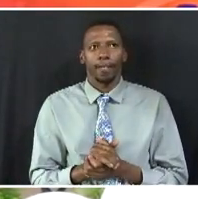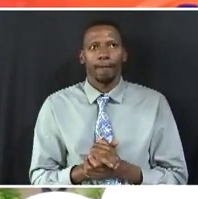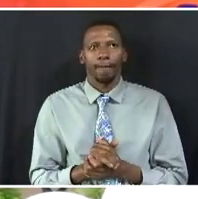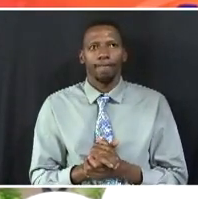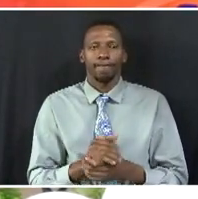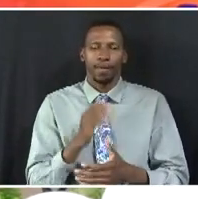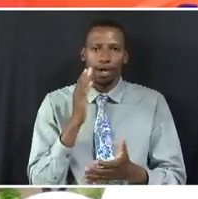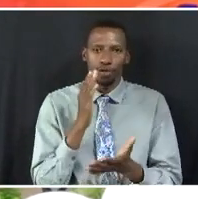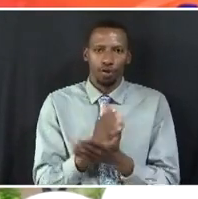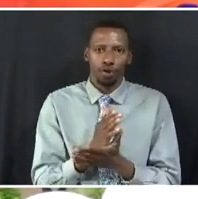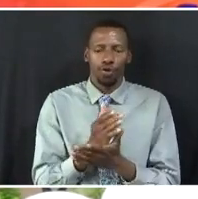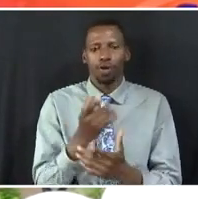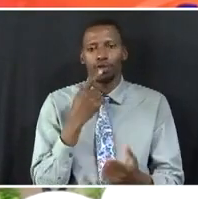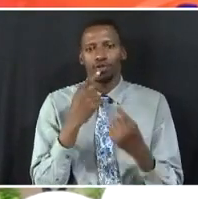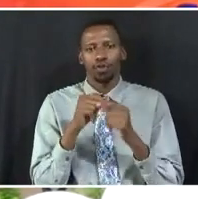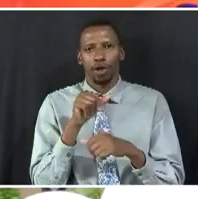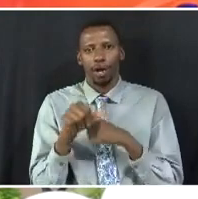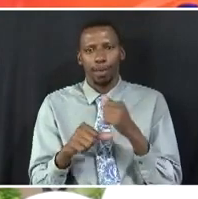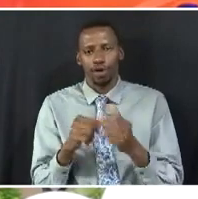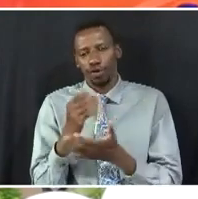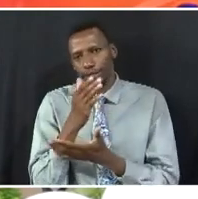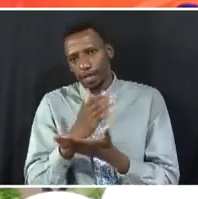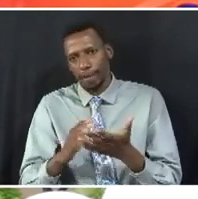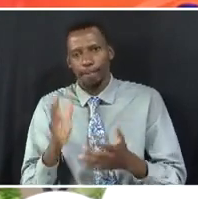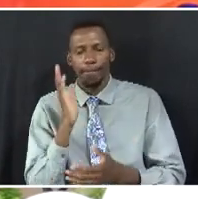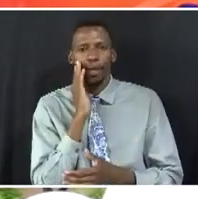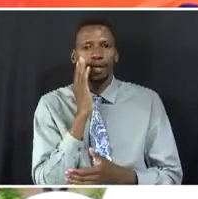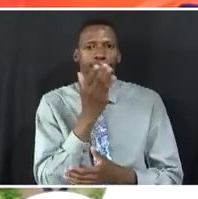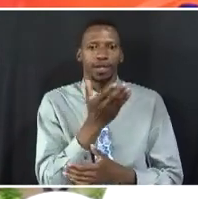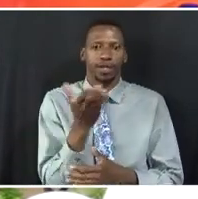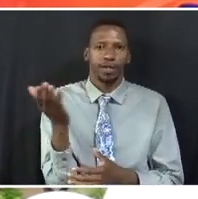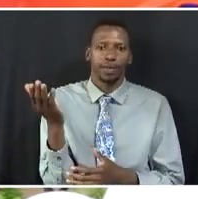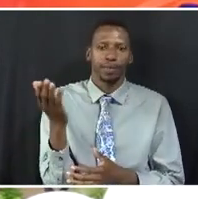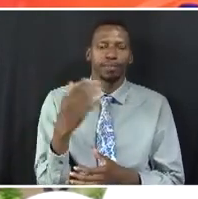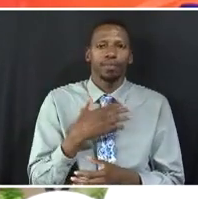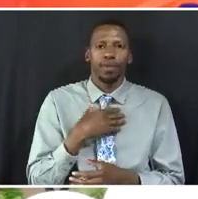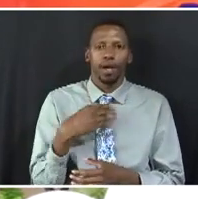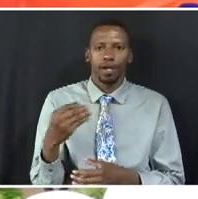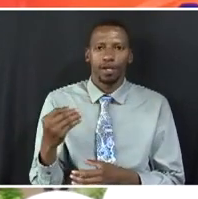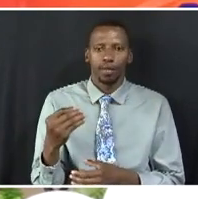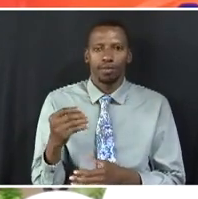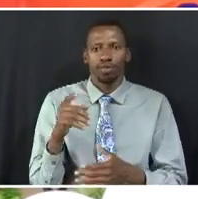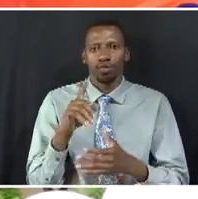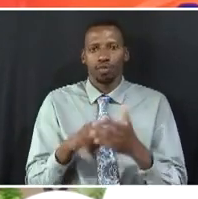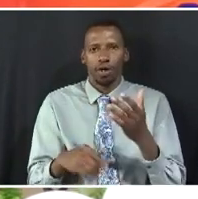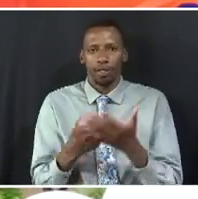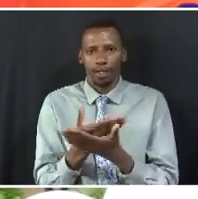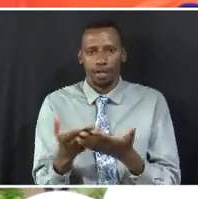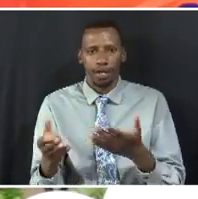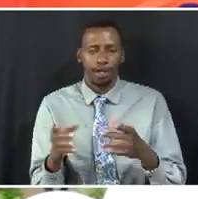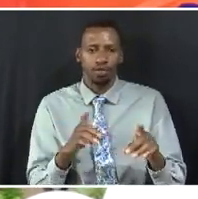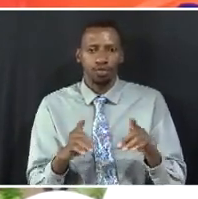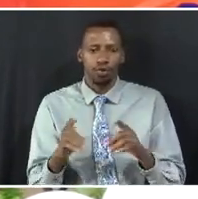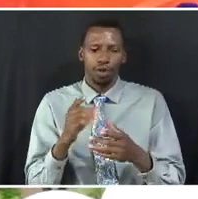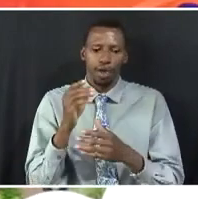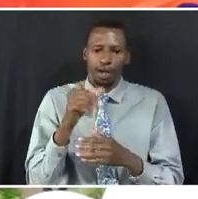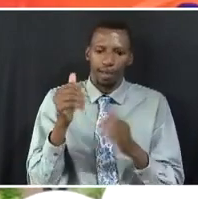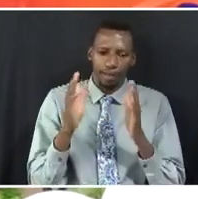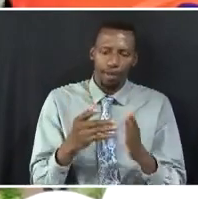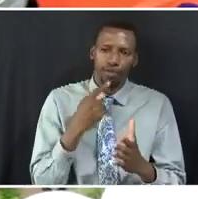Of course, I'll talk about some mothers and what they do. Somebody has